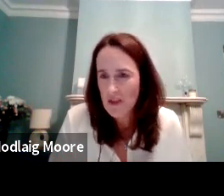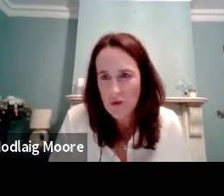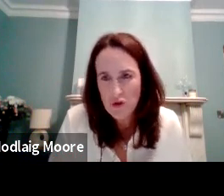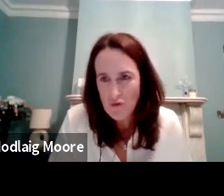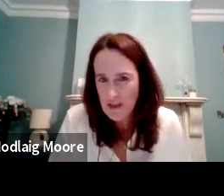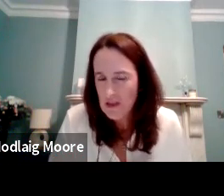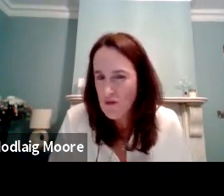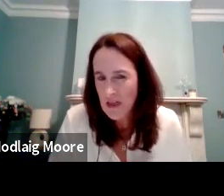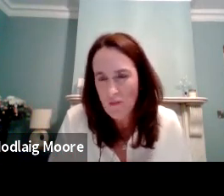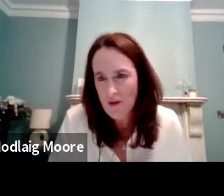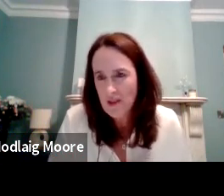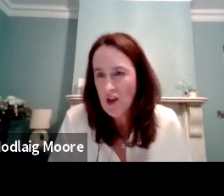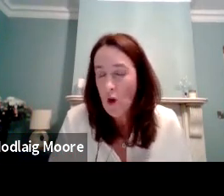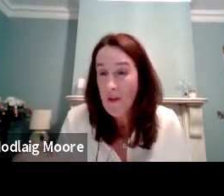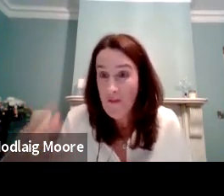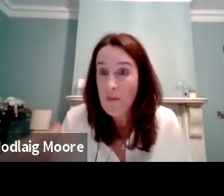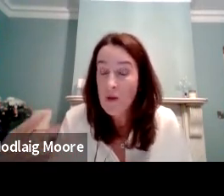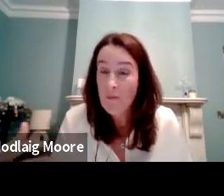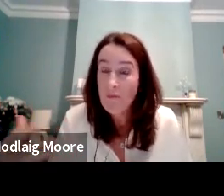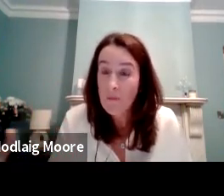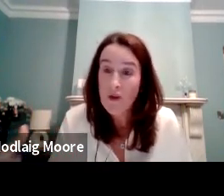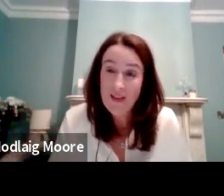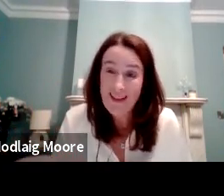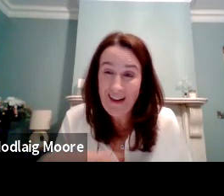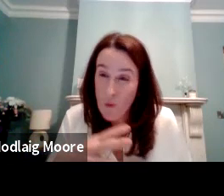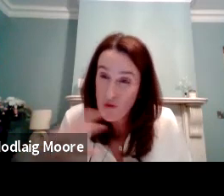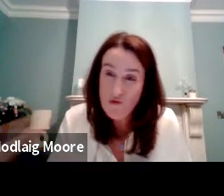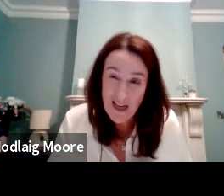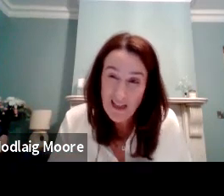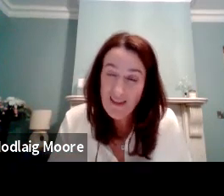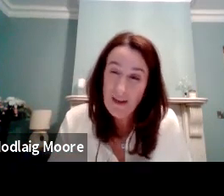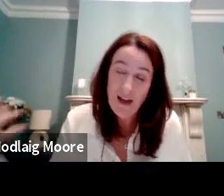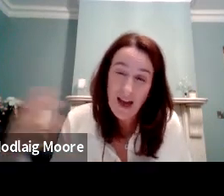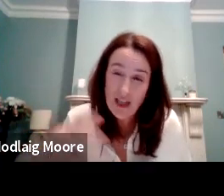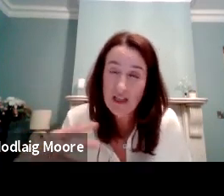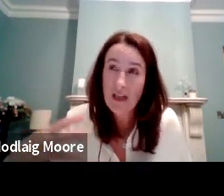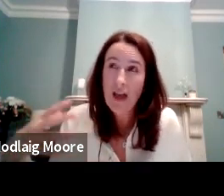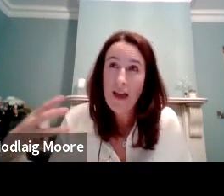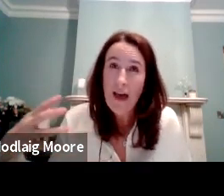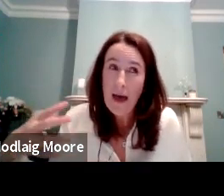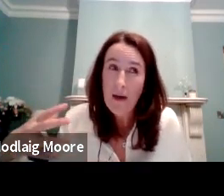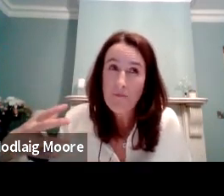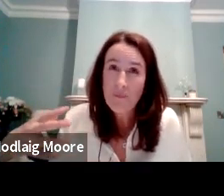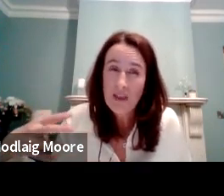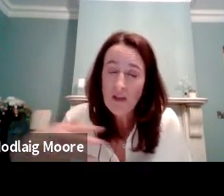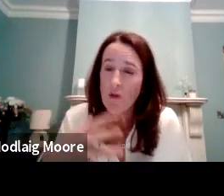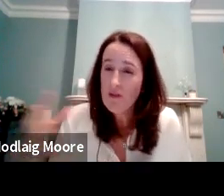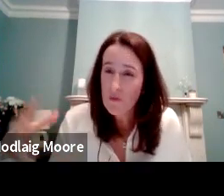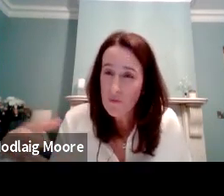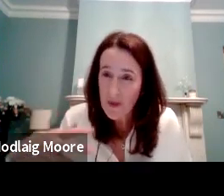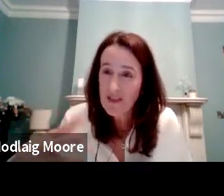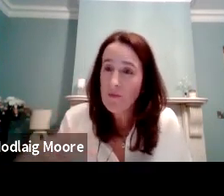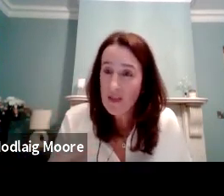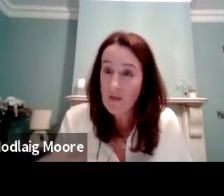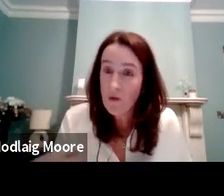to meet up with your friends, really important with family members that won't drain you, that will actually give you a